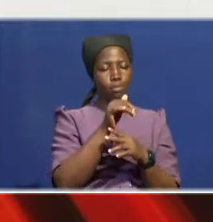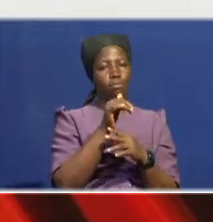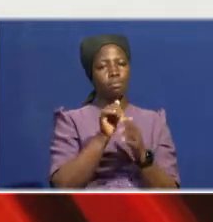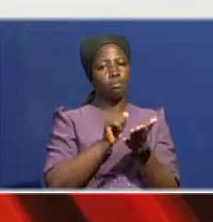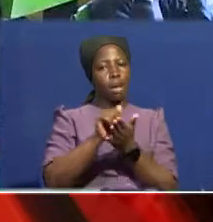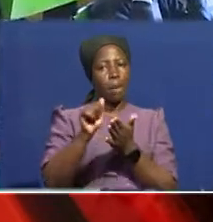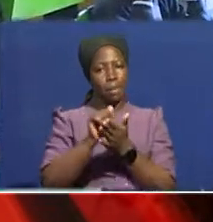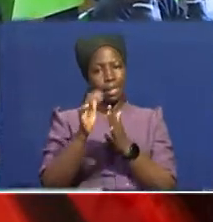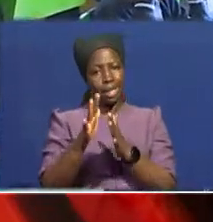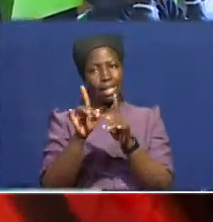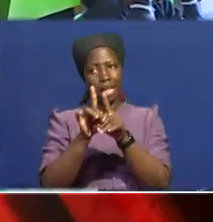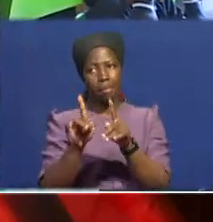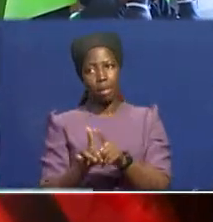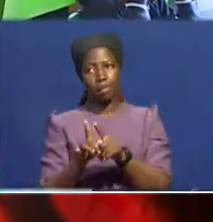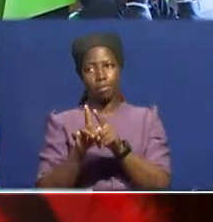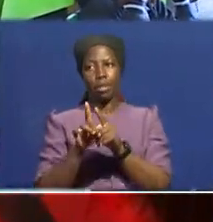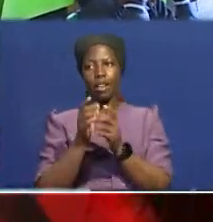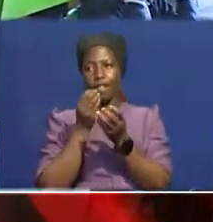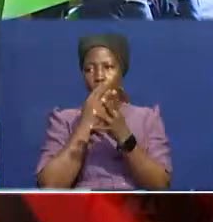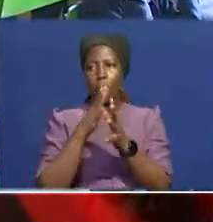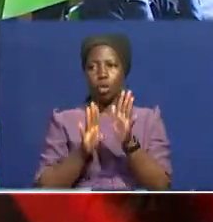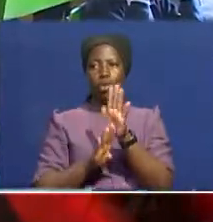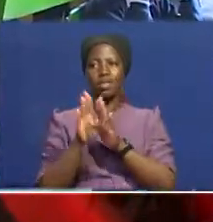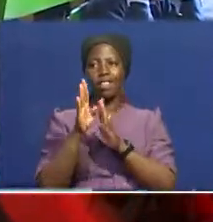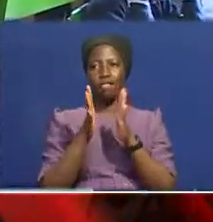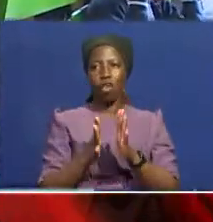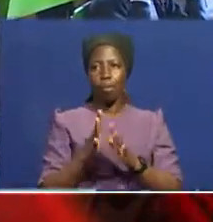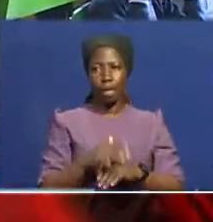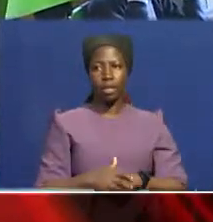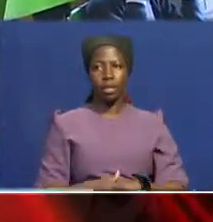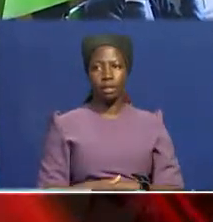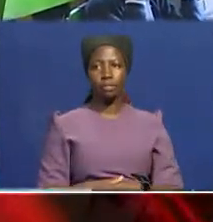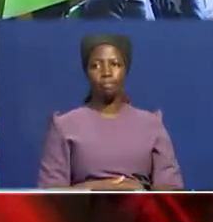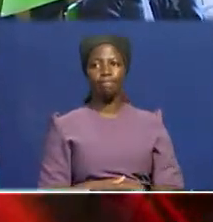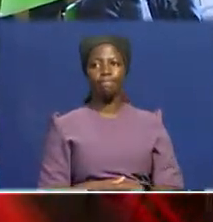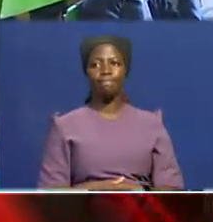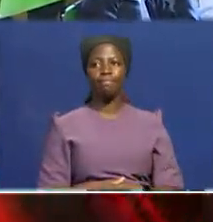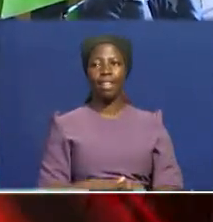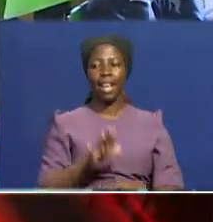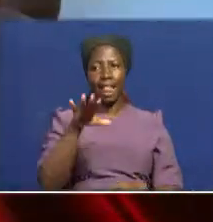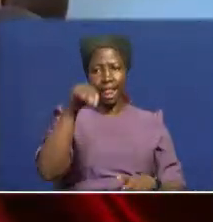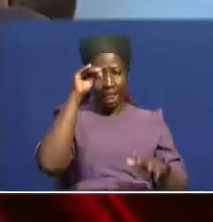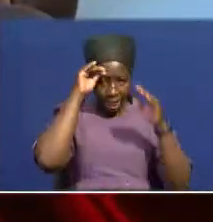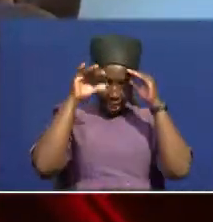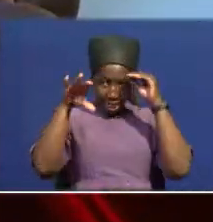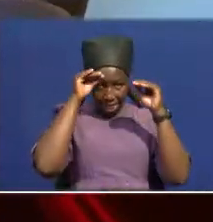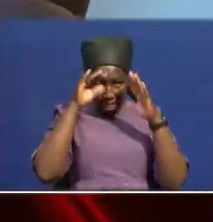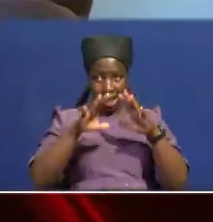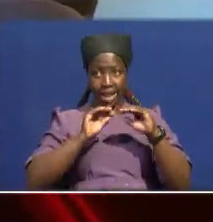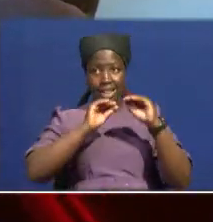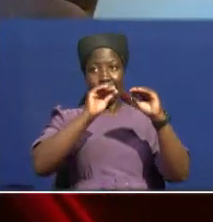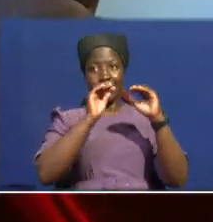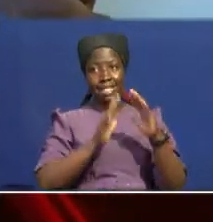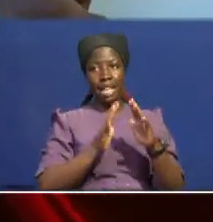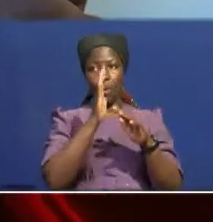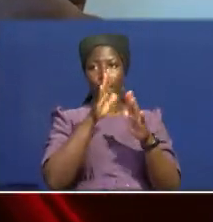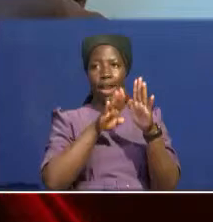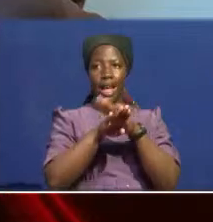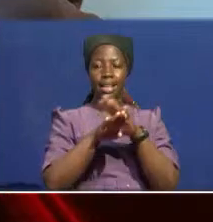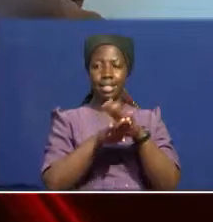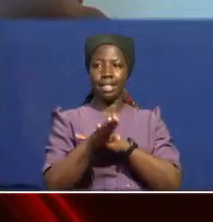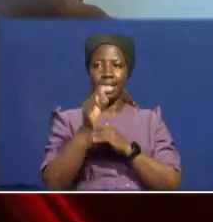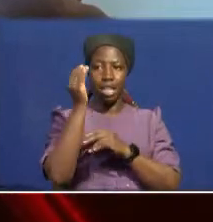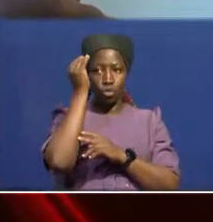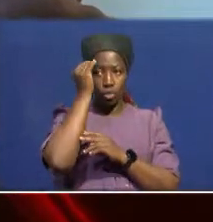developers. We are starting with an activity there. Learners and tutors will access educational content